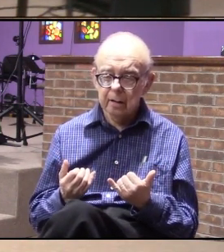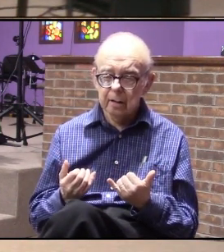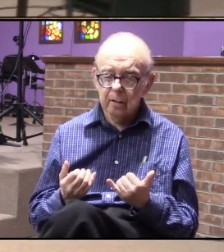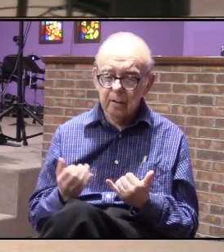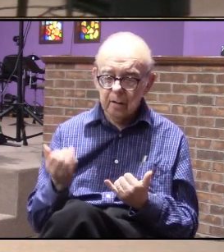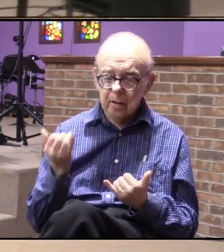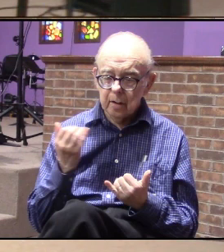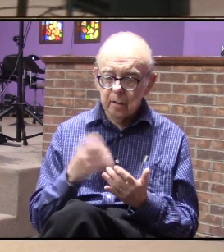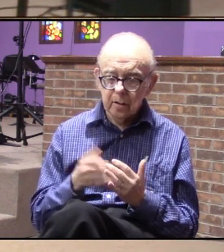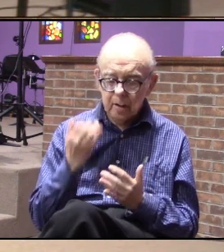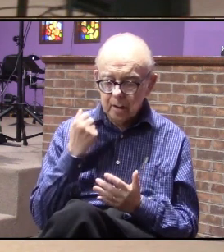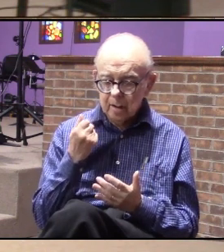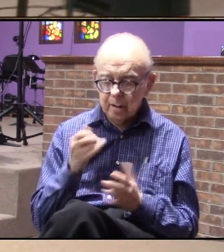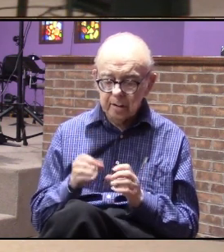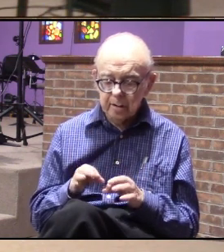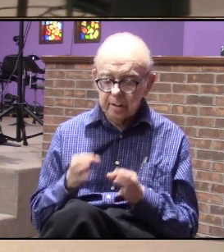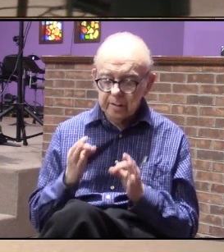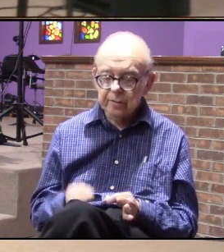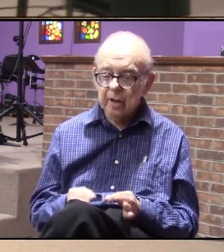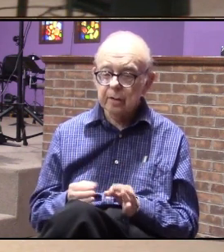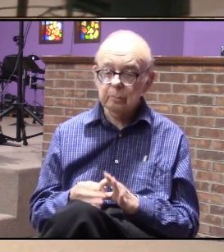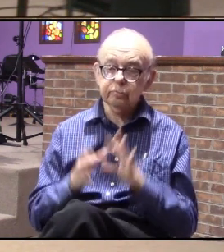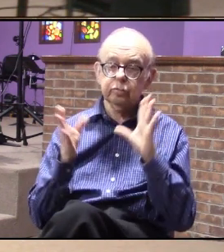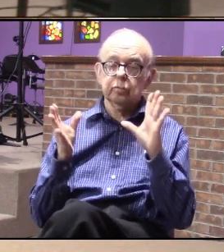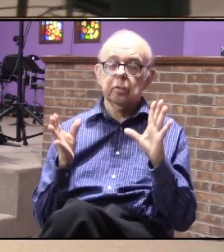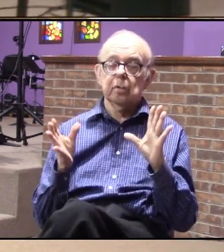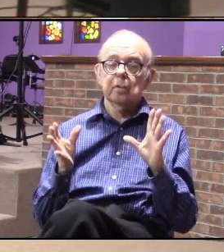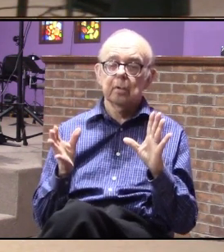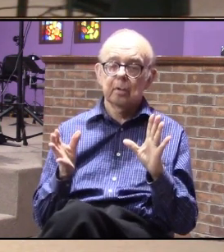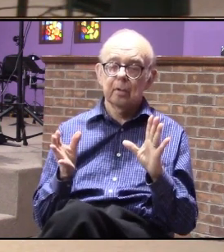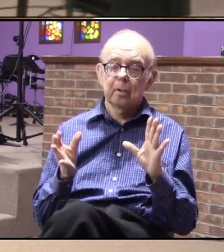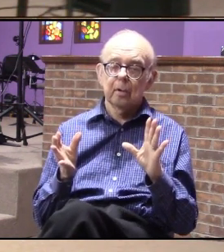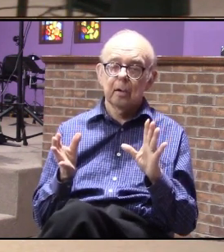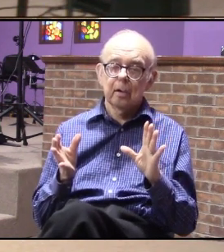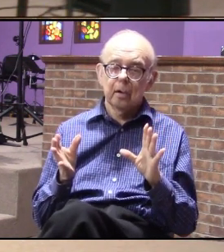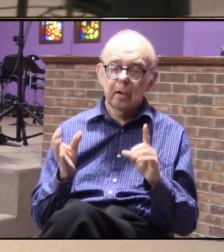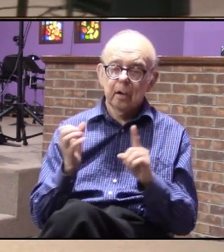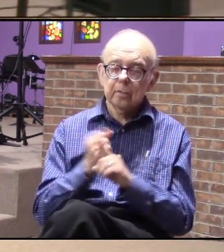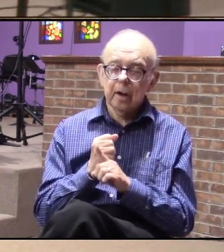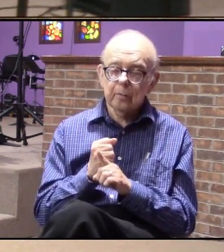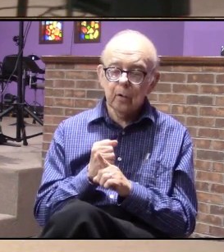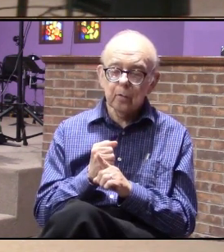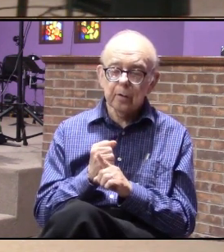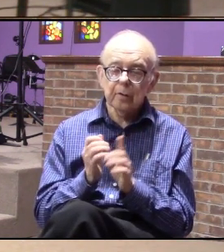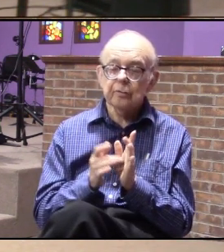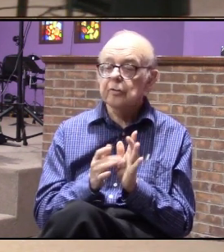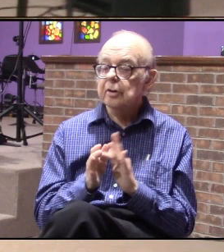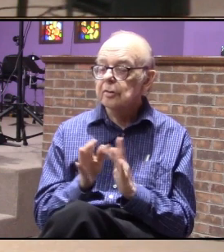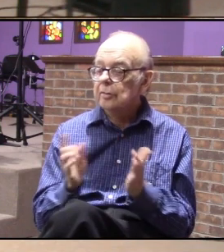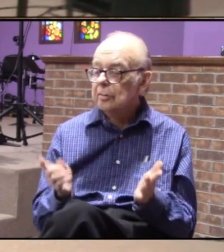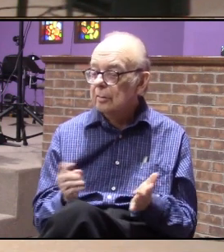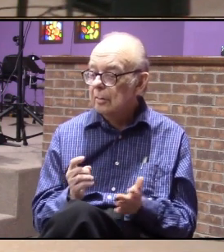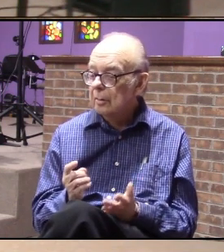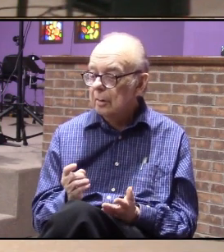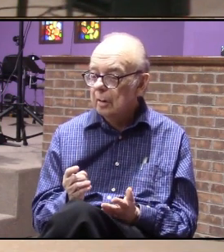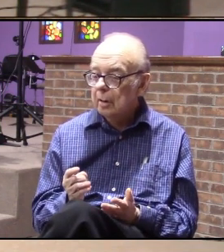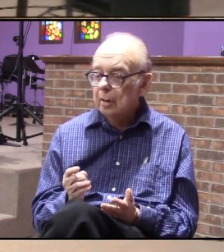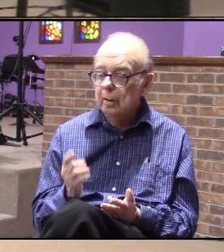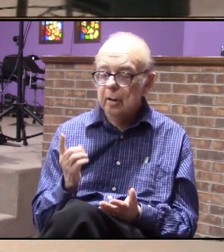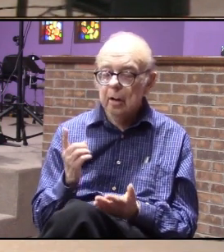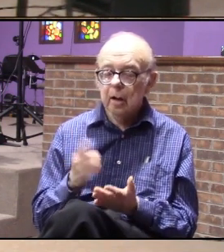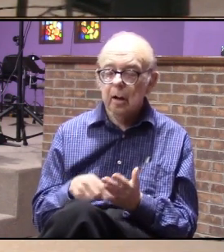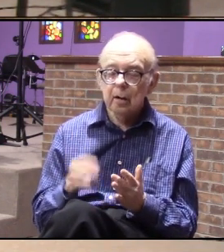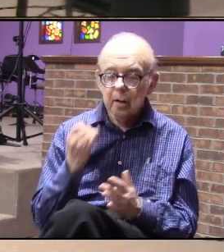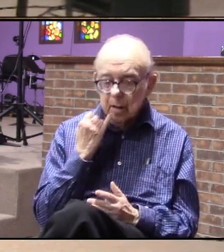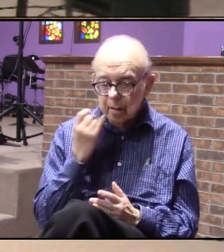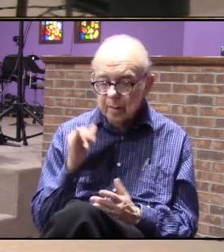what if you decided to let go of it and grab hold of Jesus? And what